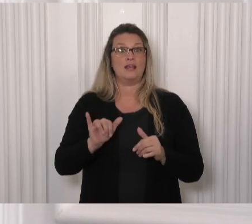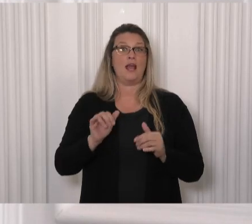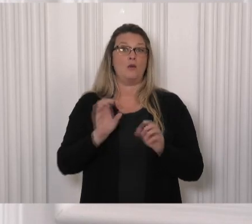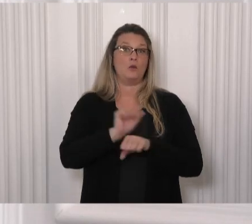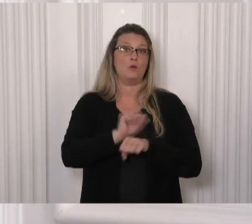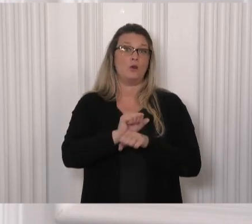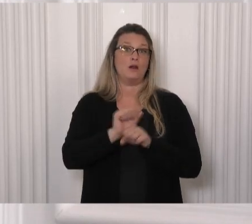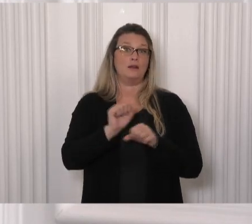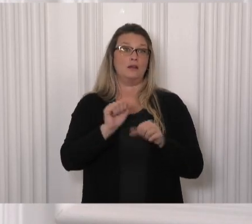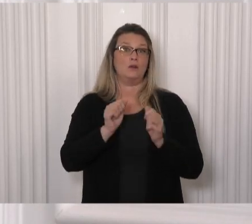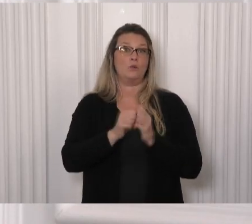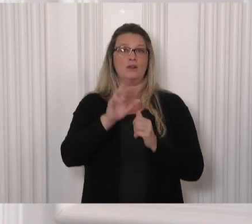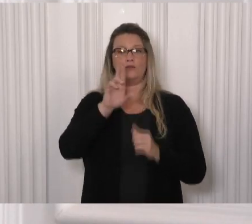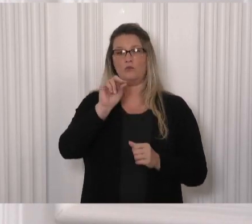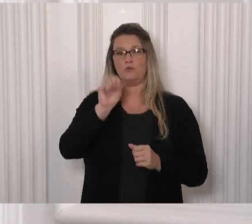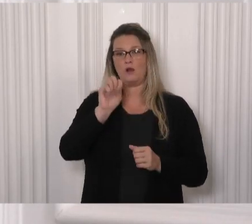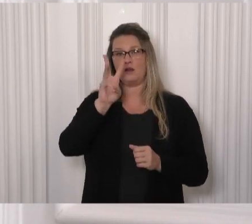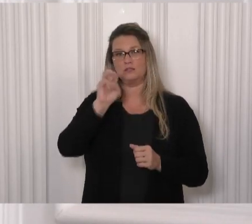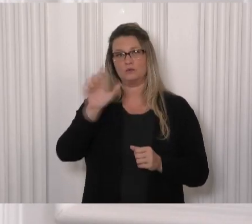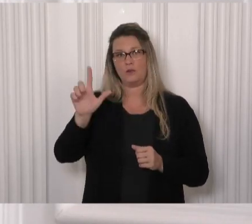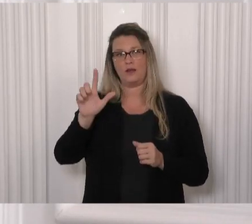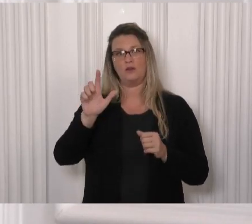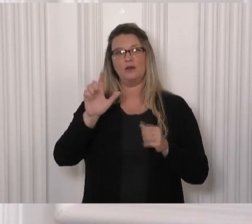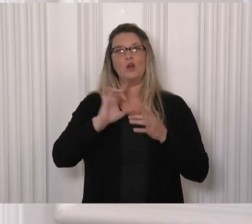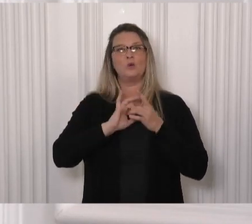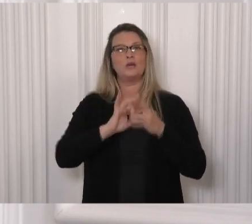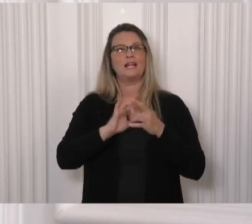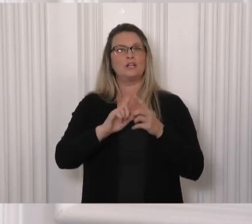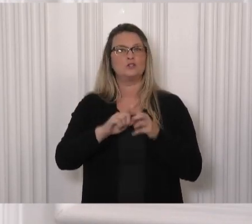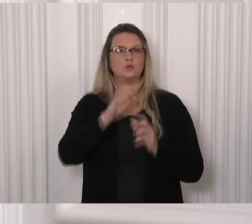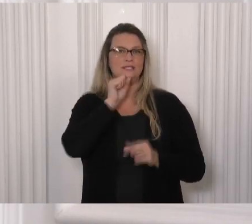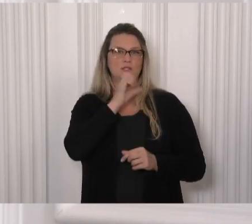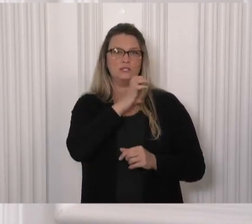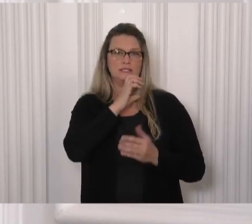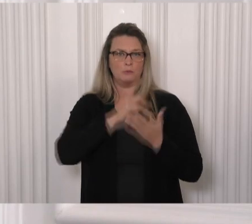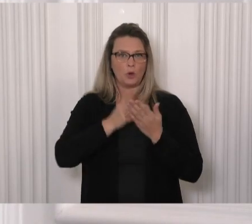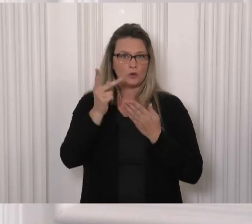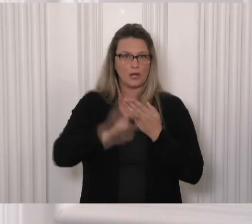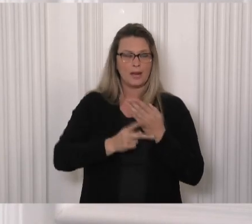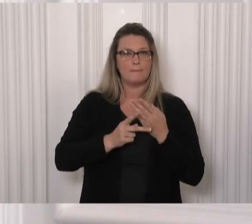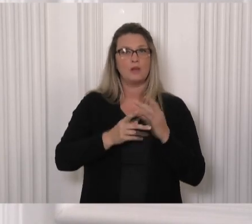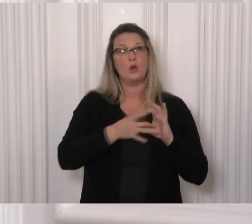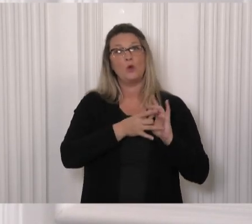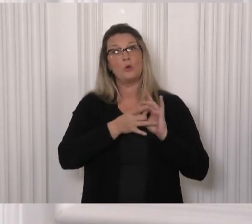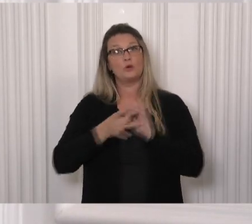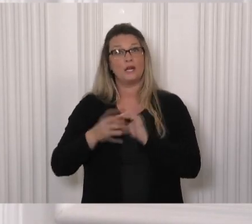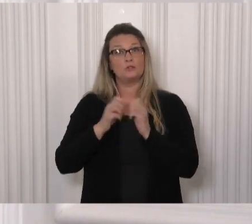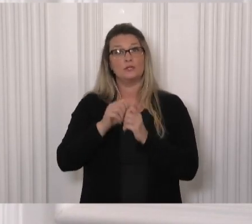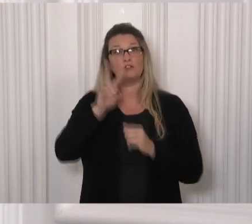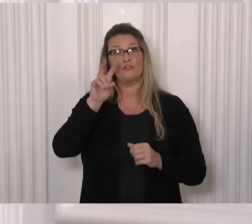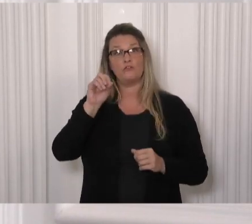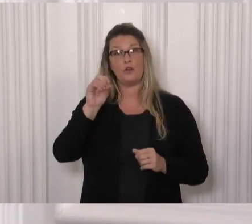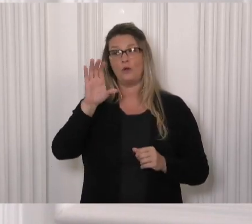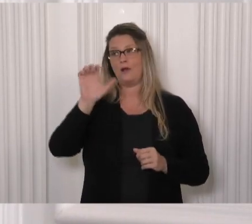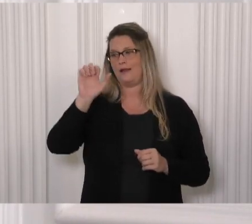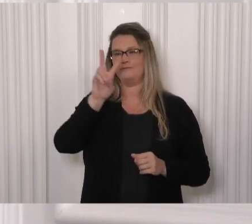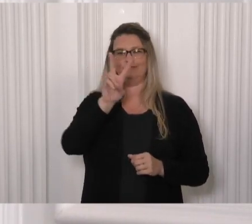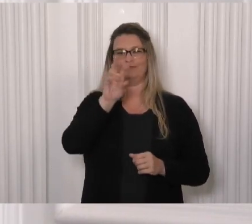Commissioner Roswell related to the senior program. We're engaged with VOAD, who everybody knows